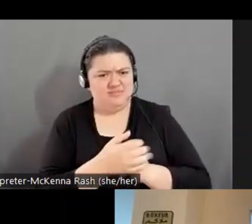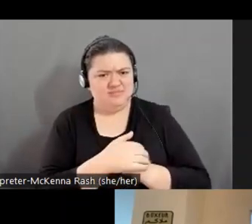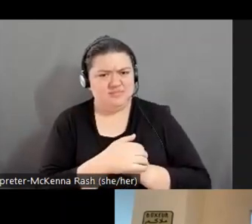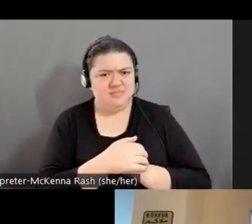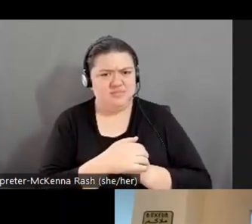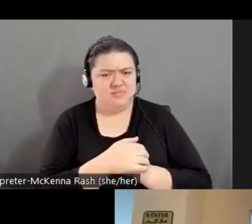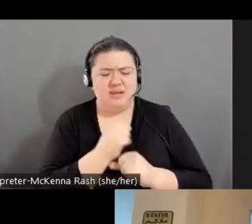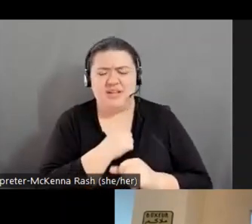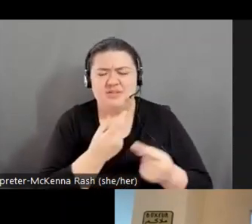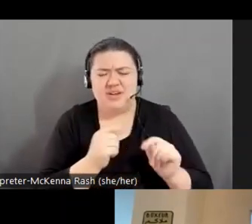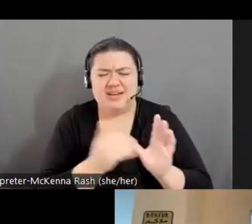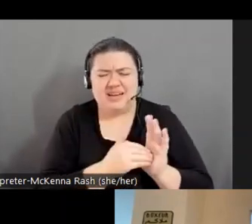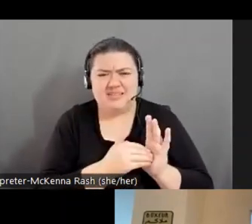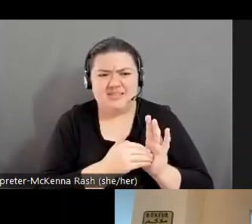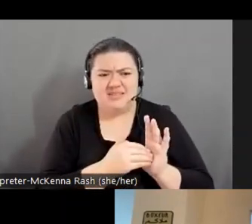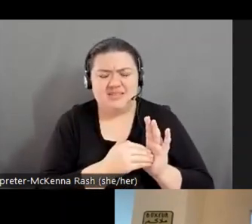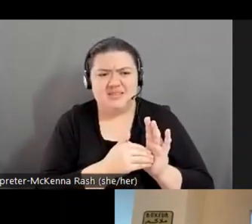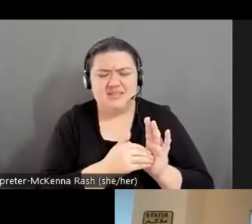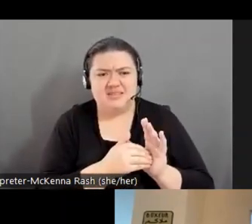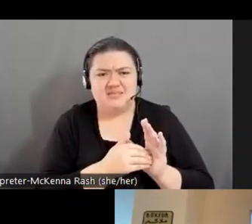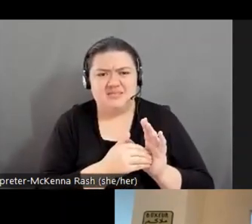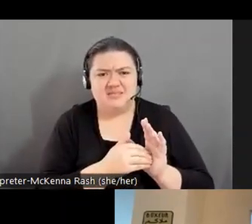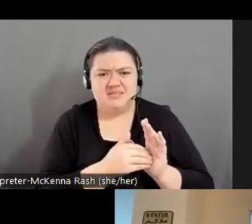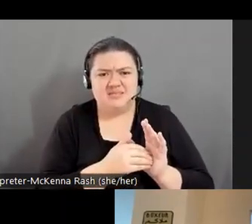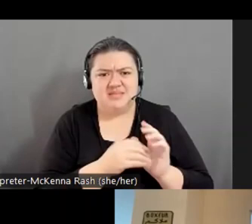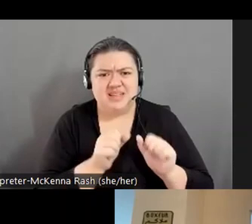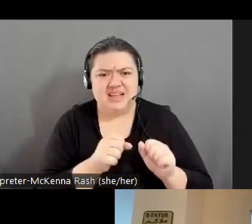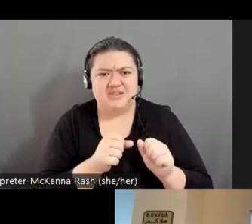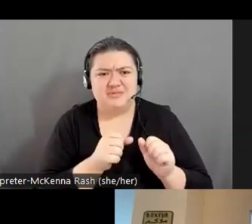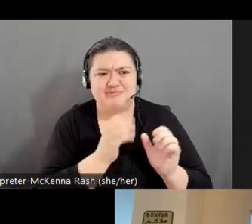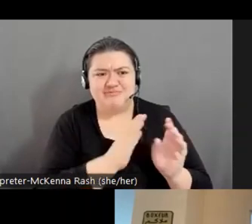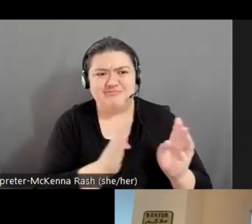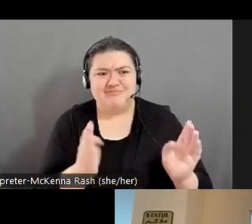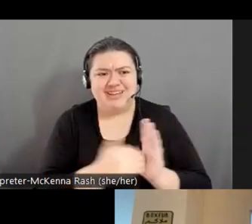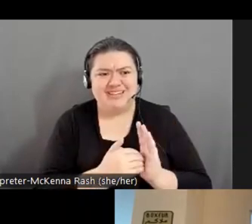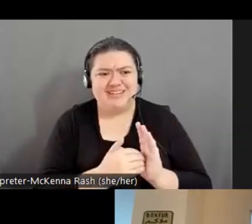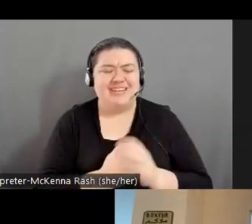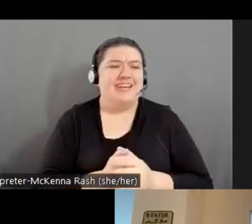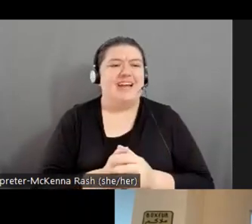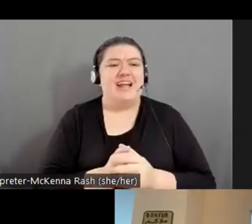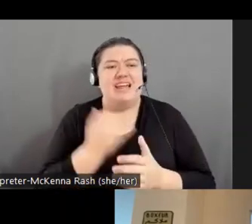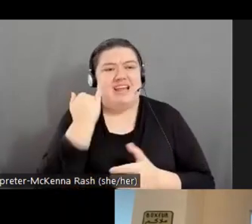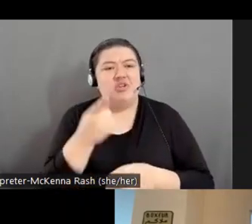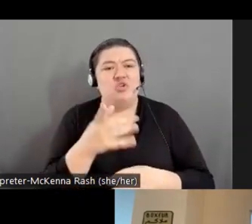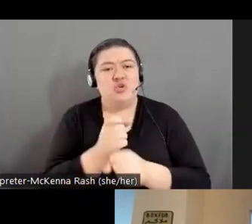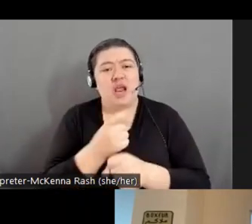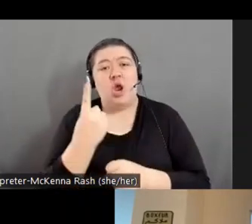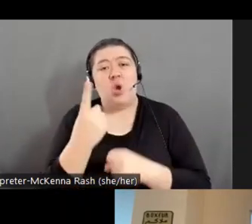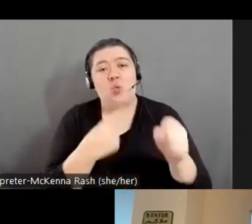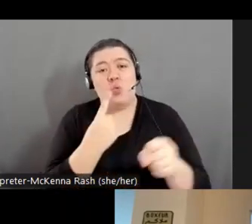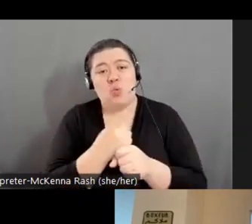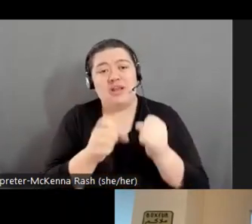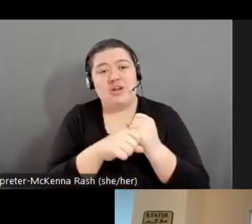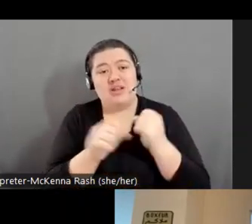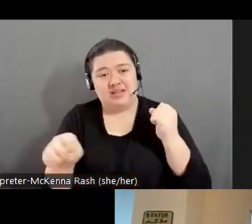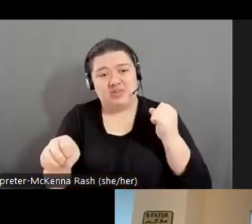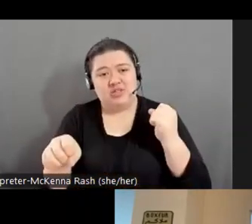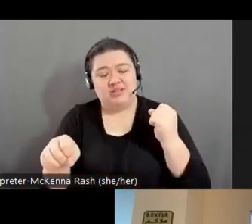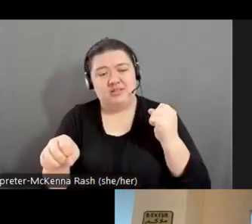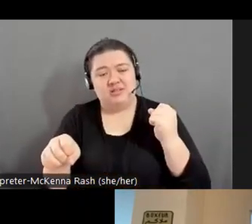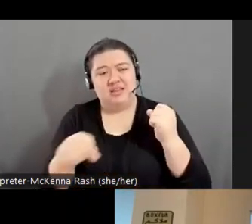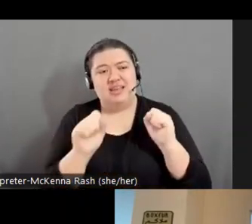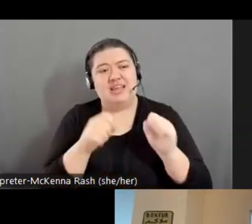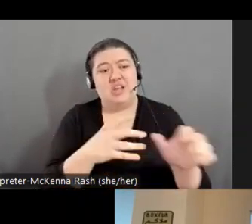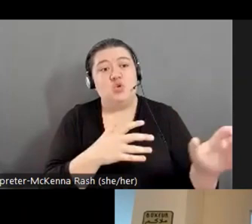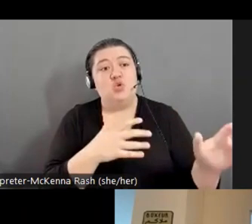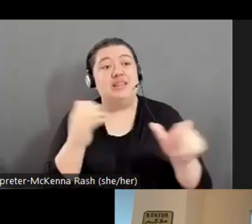sorry. Try that. Just let's go over the fact pattern again. If you get the 1 year extension, can you